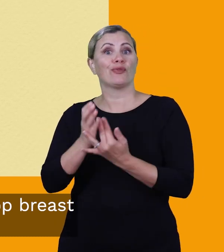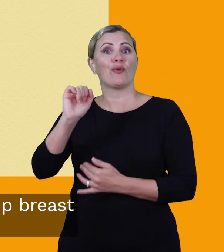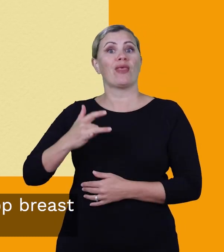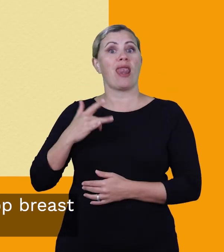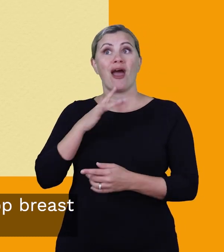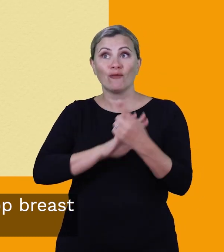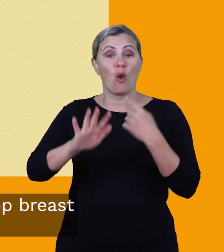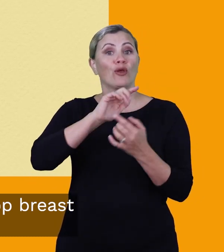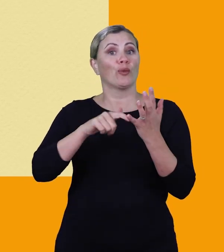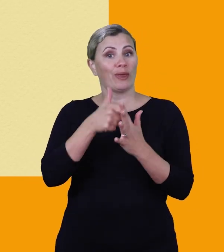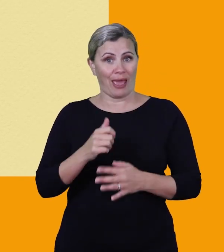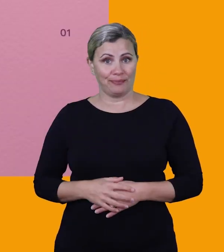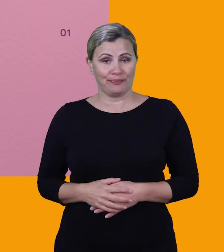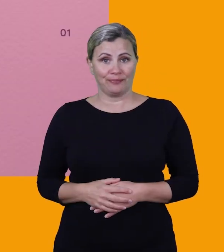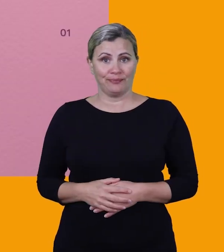their lifetime.